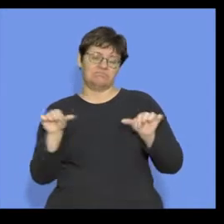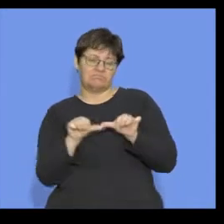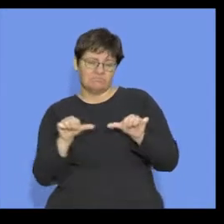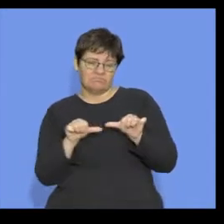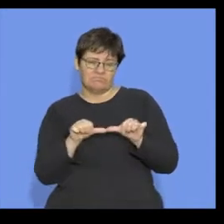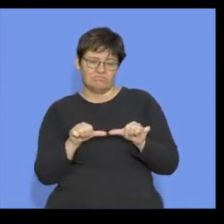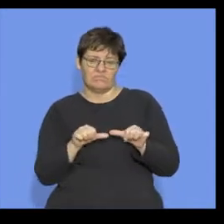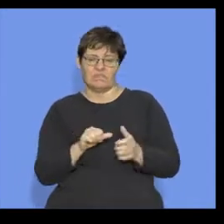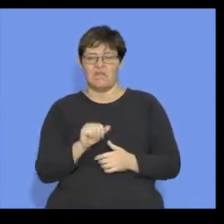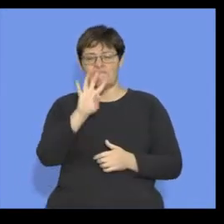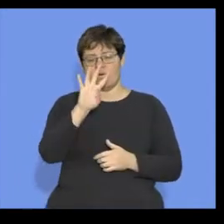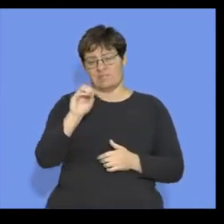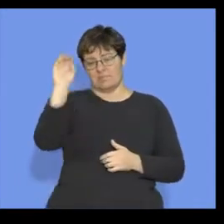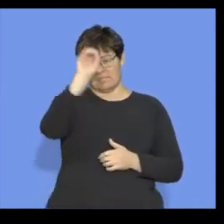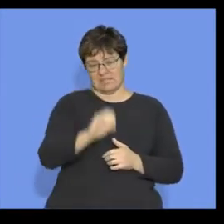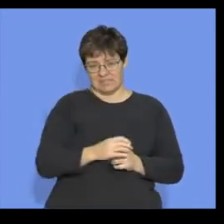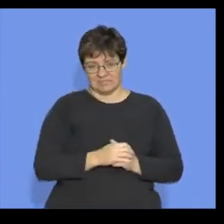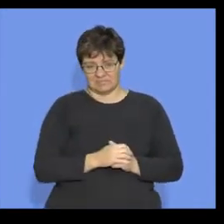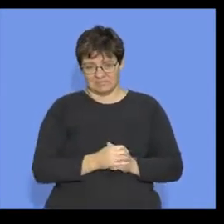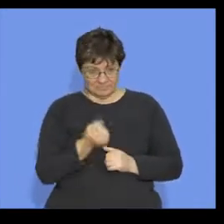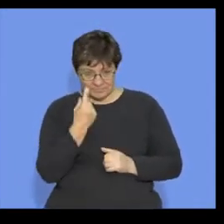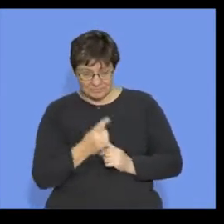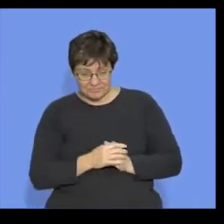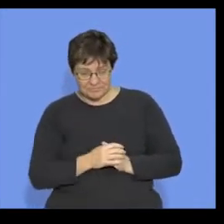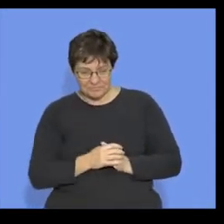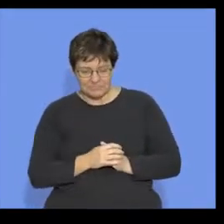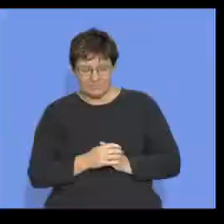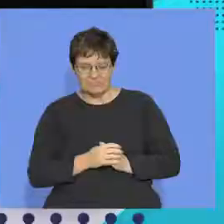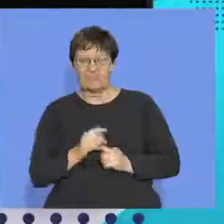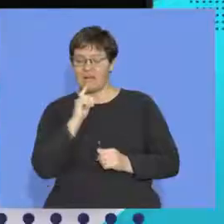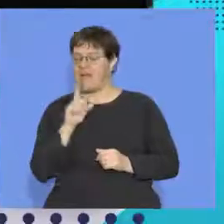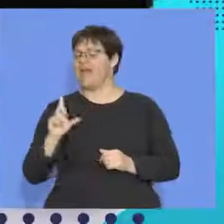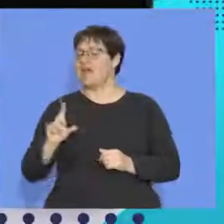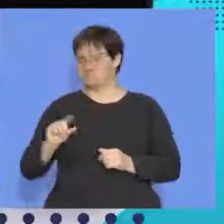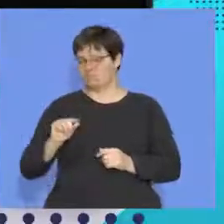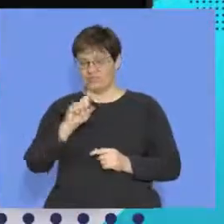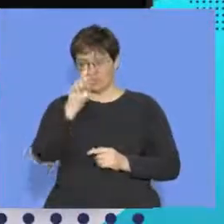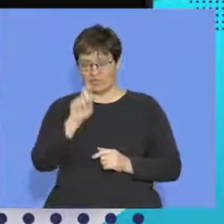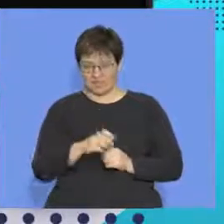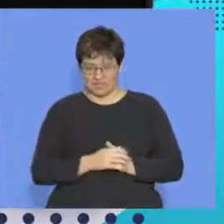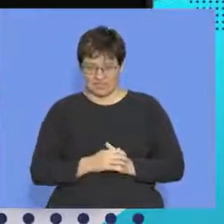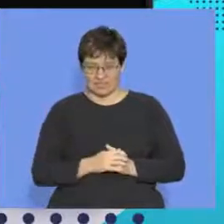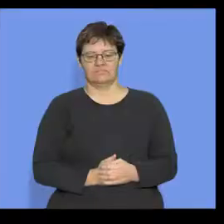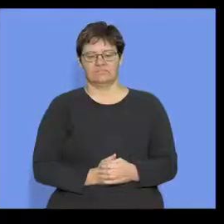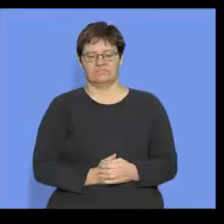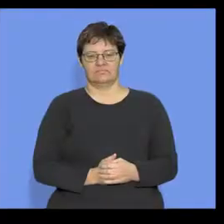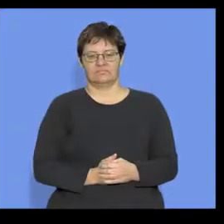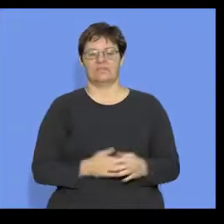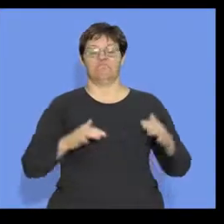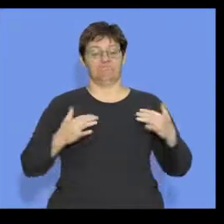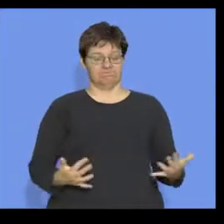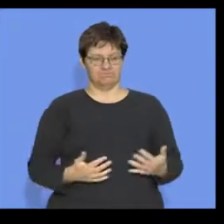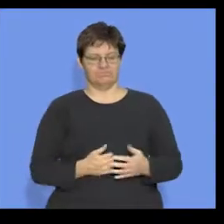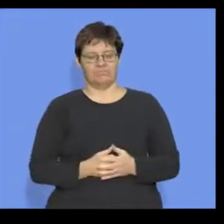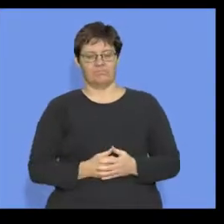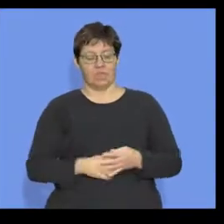is approximately 40%. Read together. This is an interesting question. So